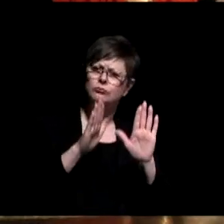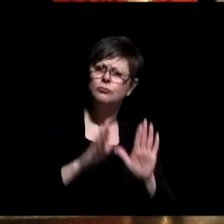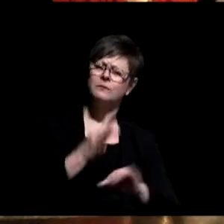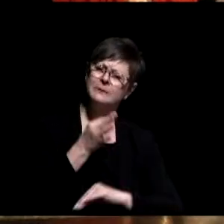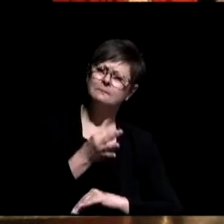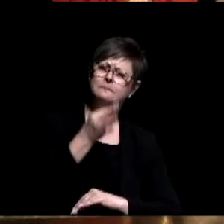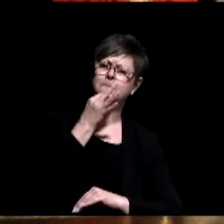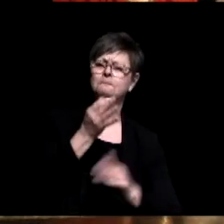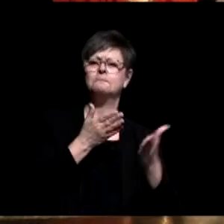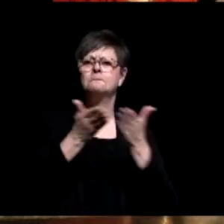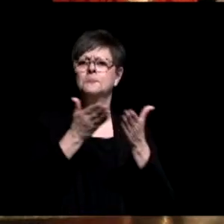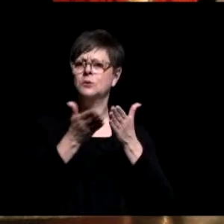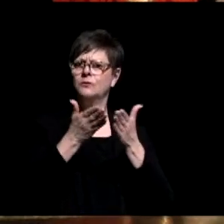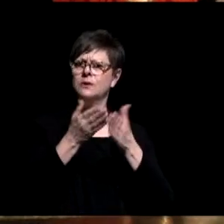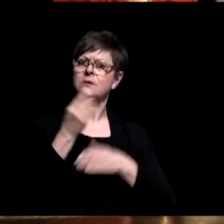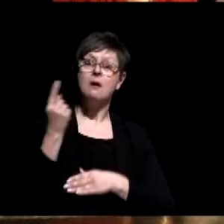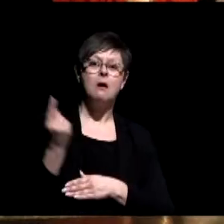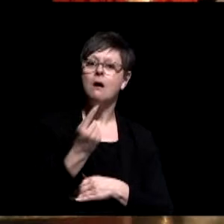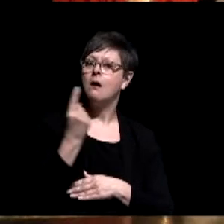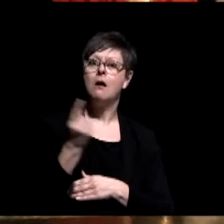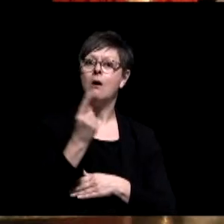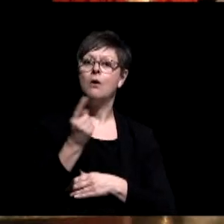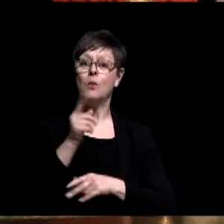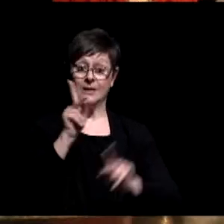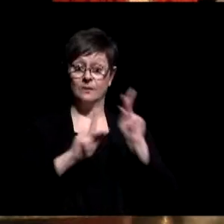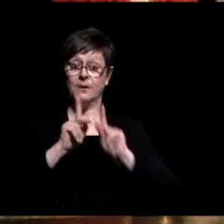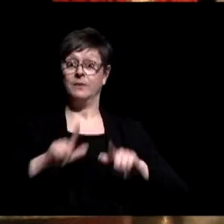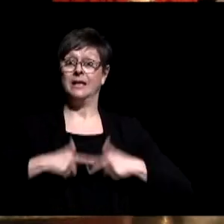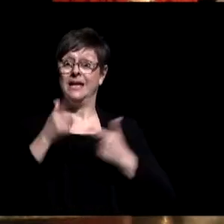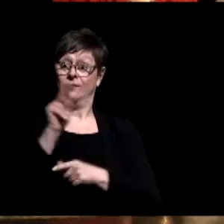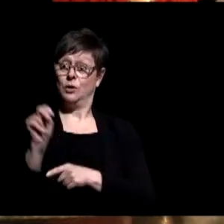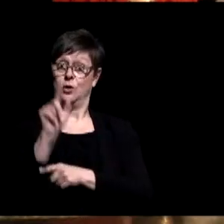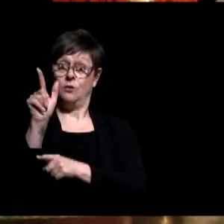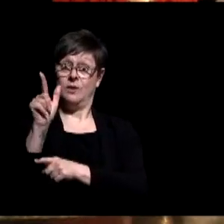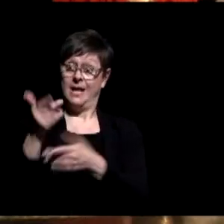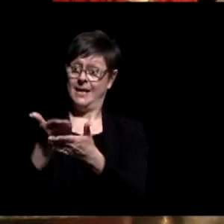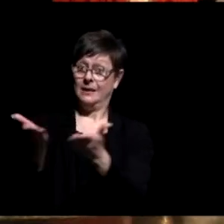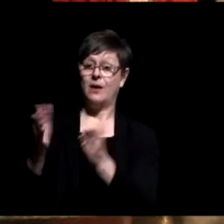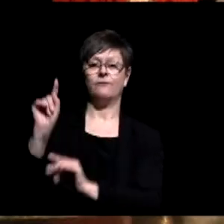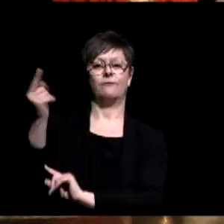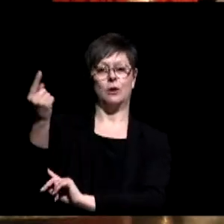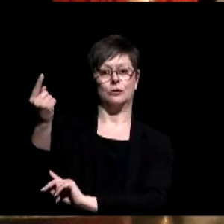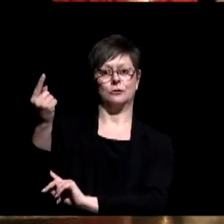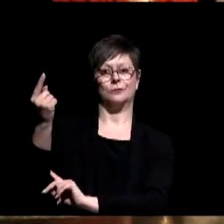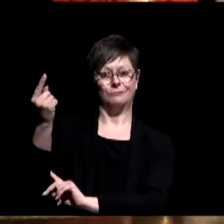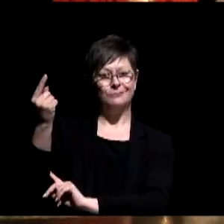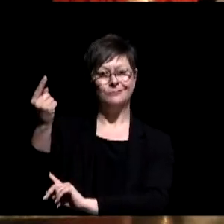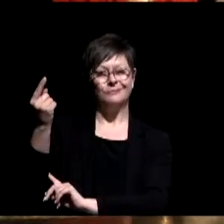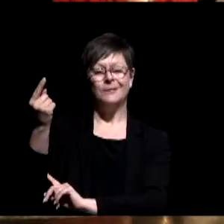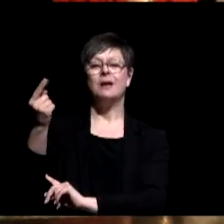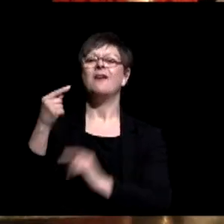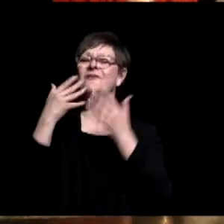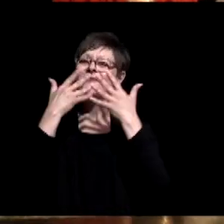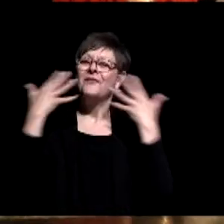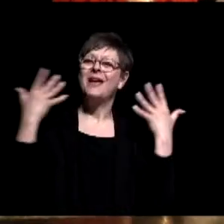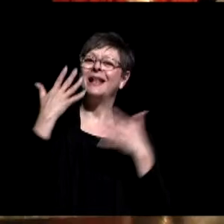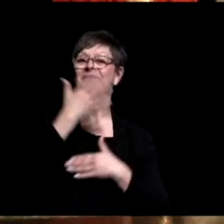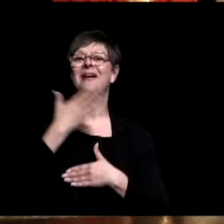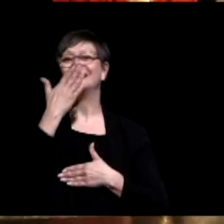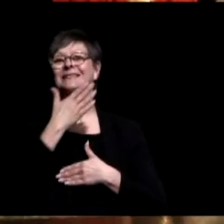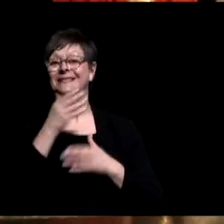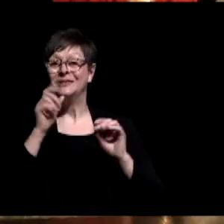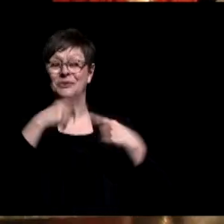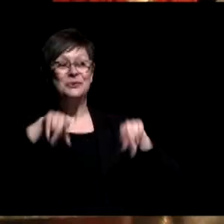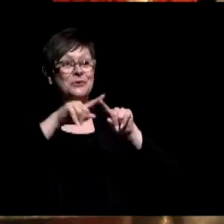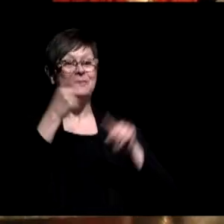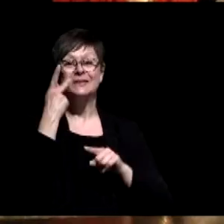exceptional service, always putting the residents of Newfoundland and Labrador first. They are the friendly faces on the front lines,